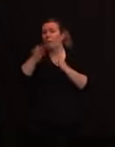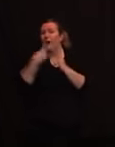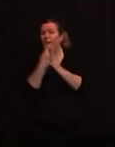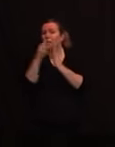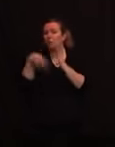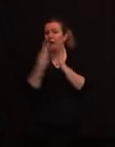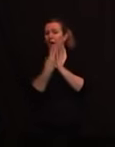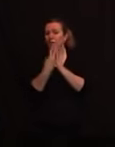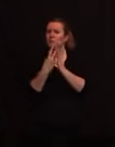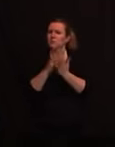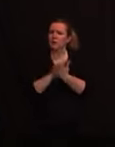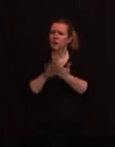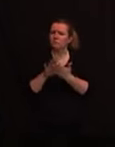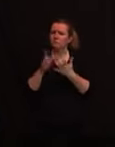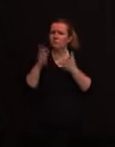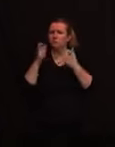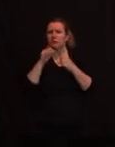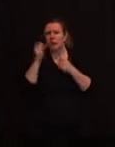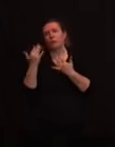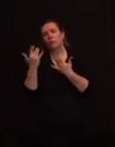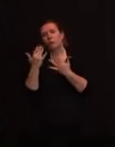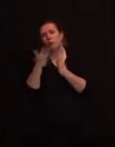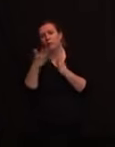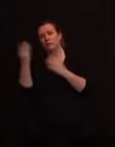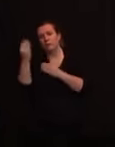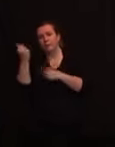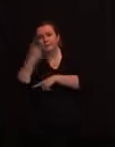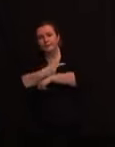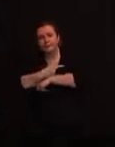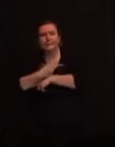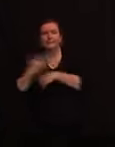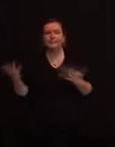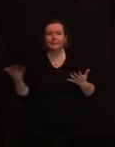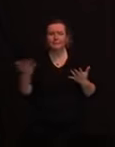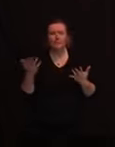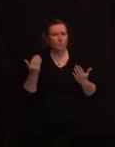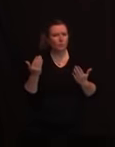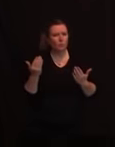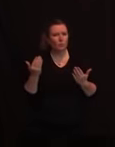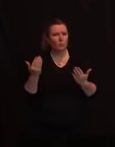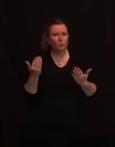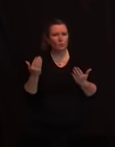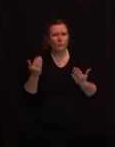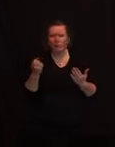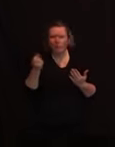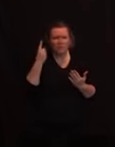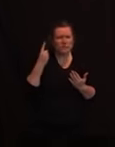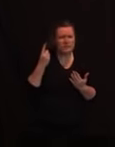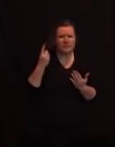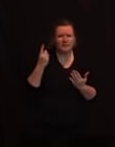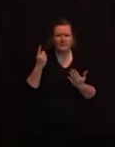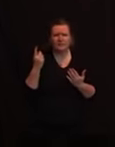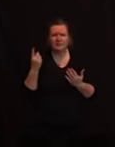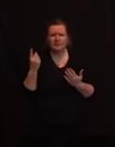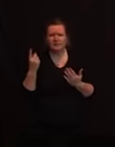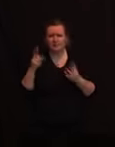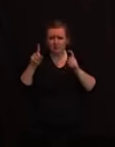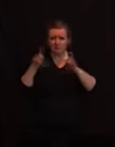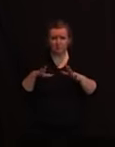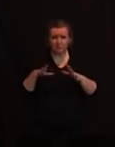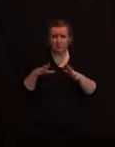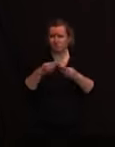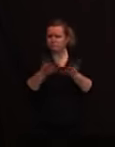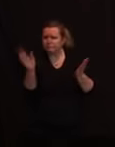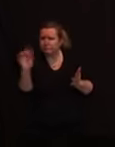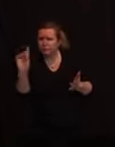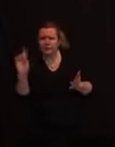hope that they will start flooding the marketplace soon, and we hope to actually be able to understand a little bit better about where they're being rolled out and how they're going to be